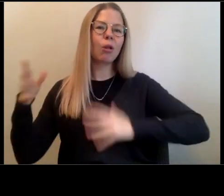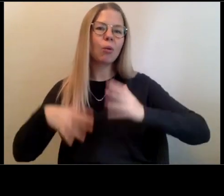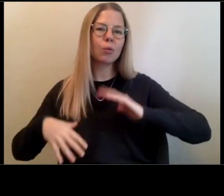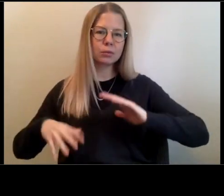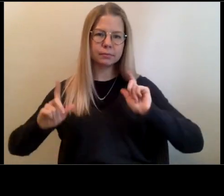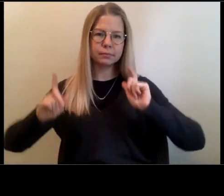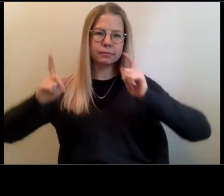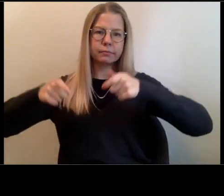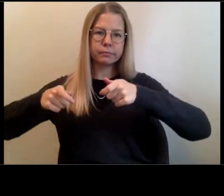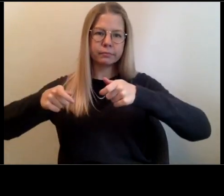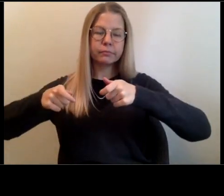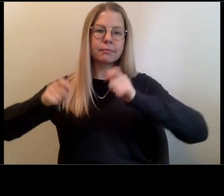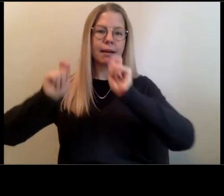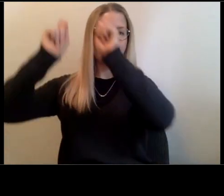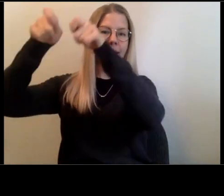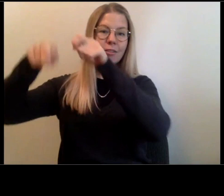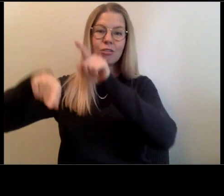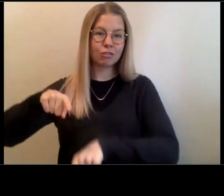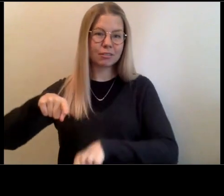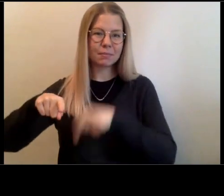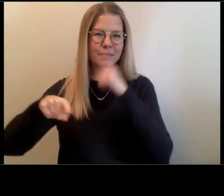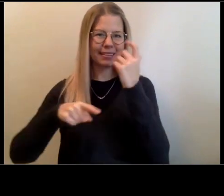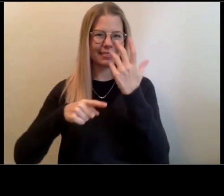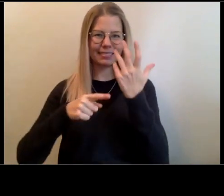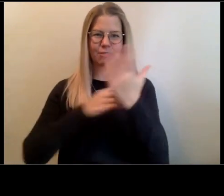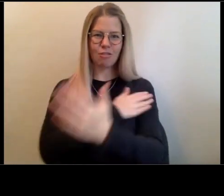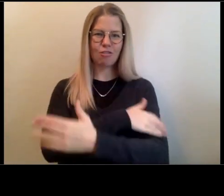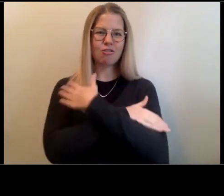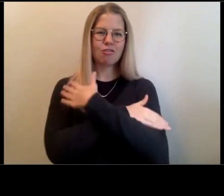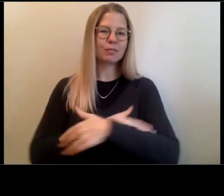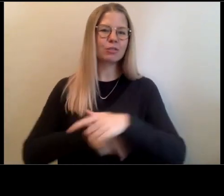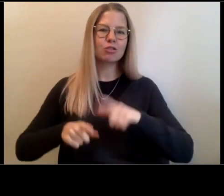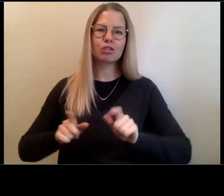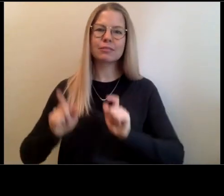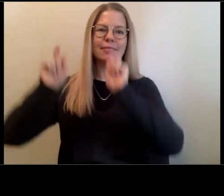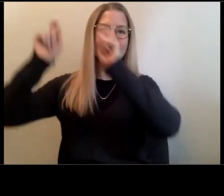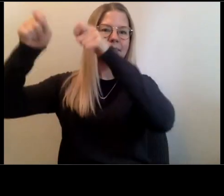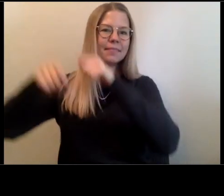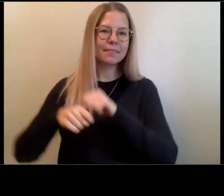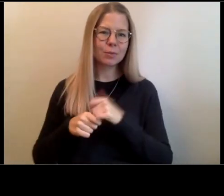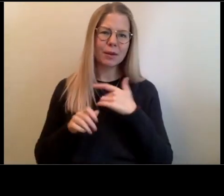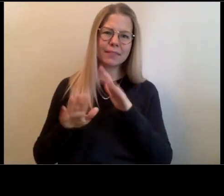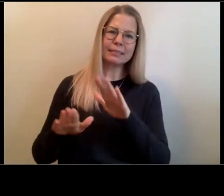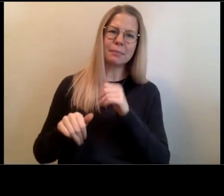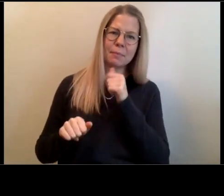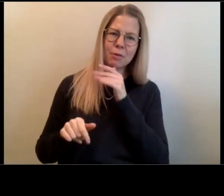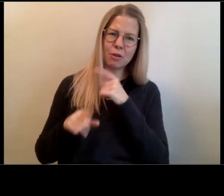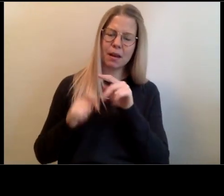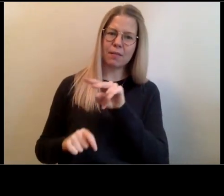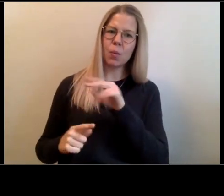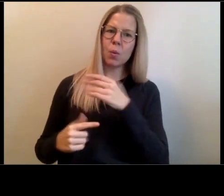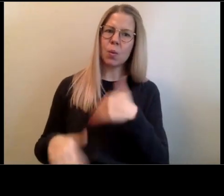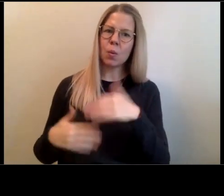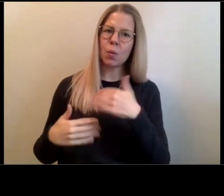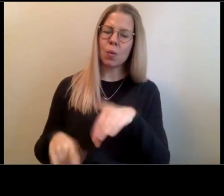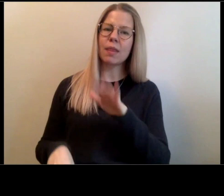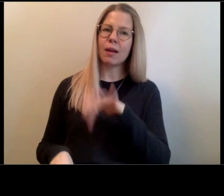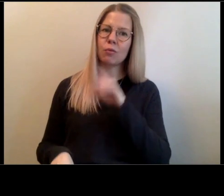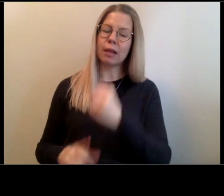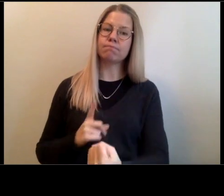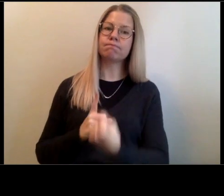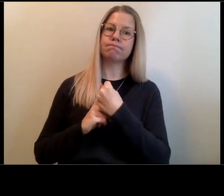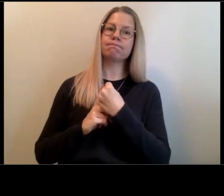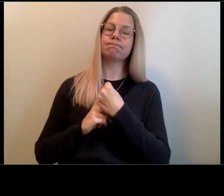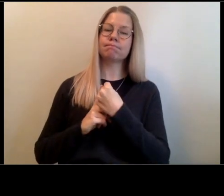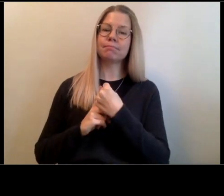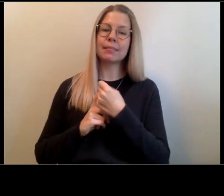alarming. I felt badly for her, but I was more alarmed to think that it would get to that. And it just was an example to me